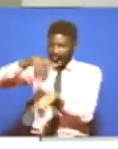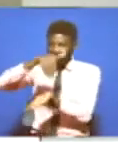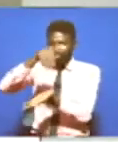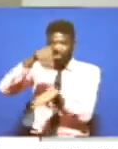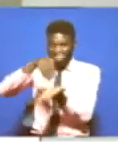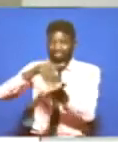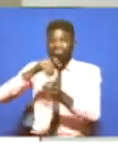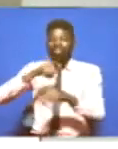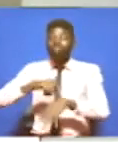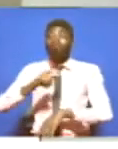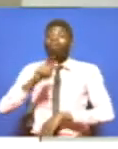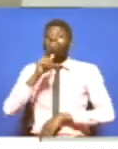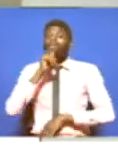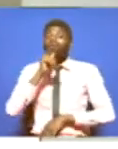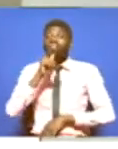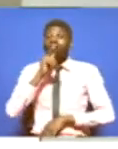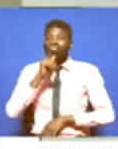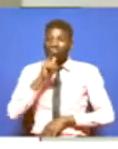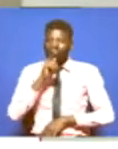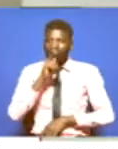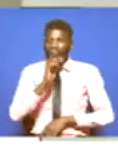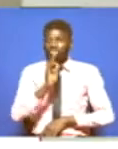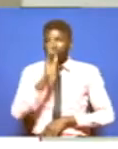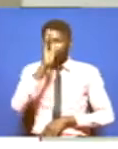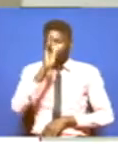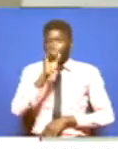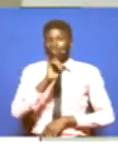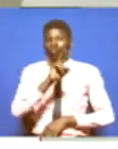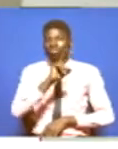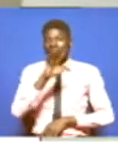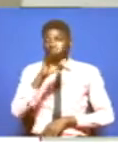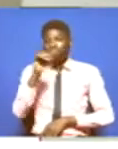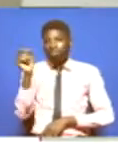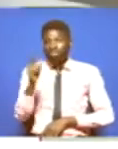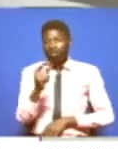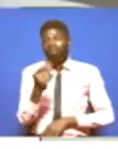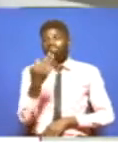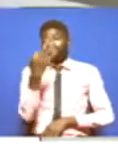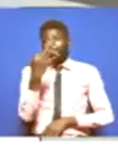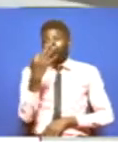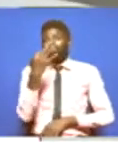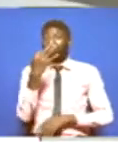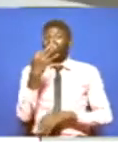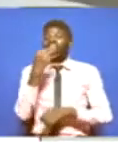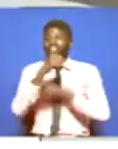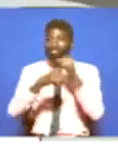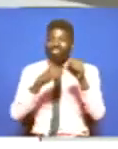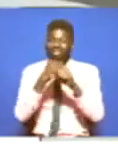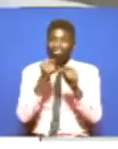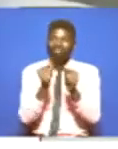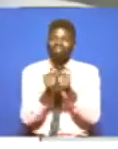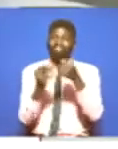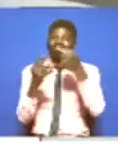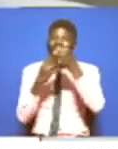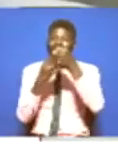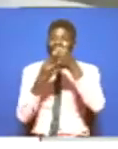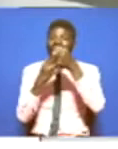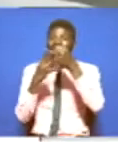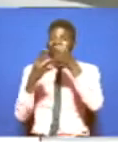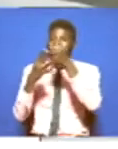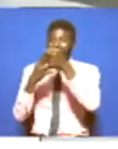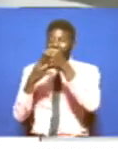hour on the 25th of March 1975, so that we can give him a salute